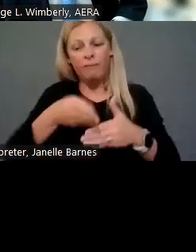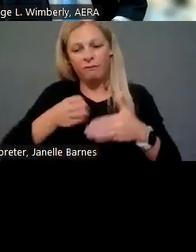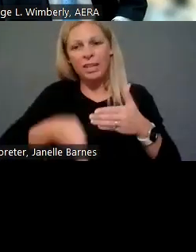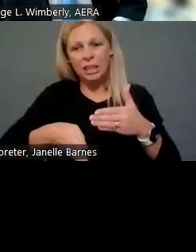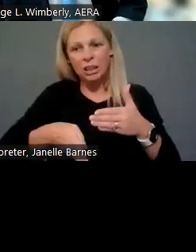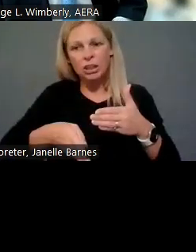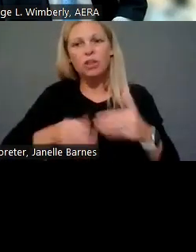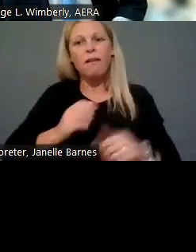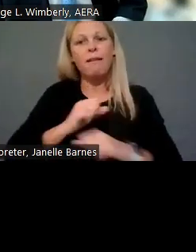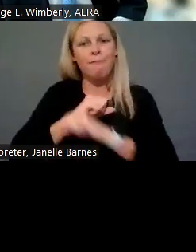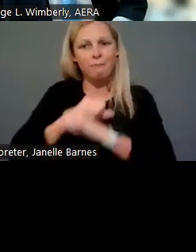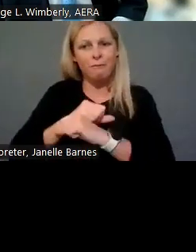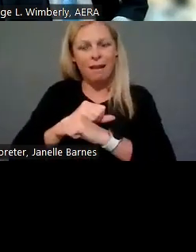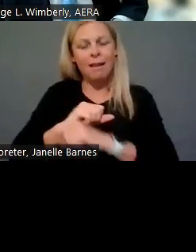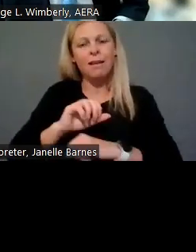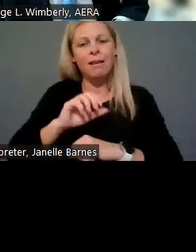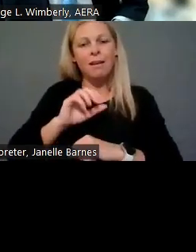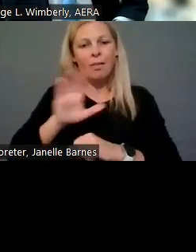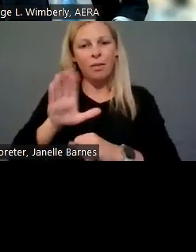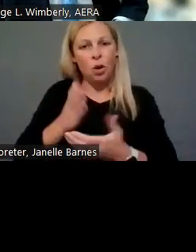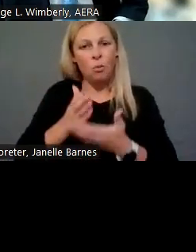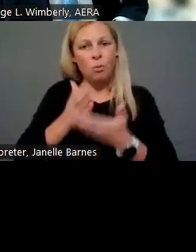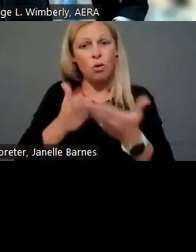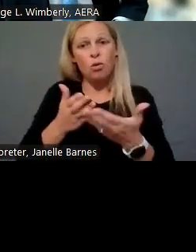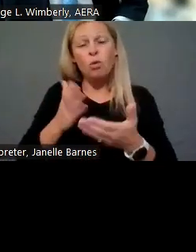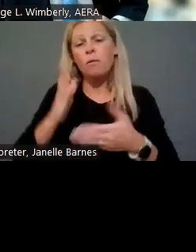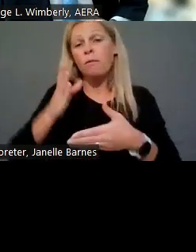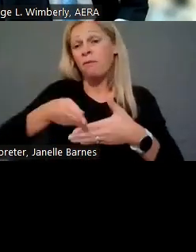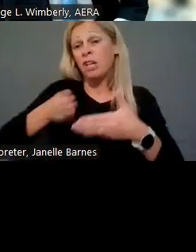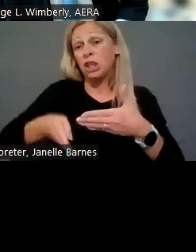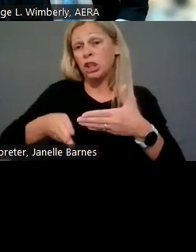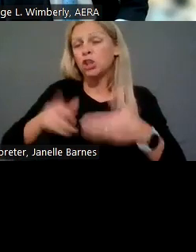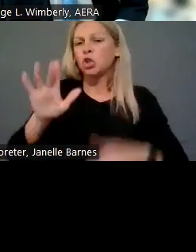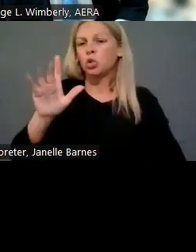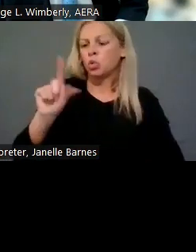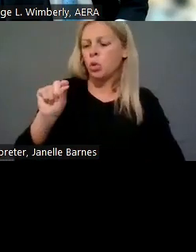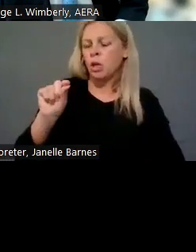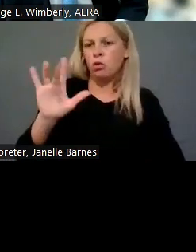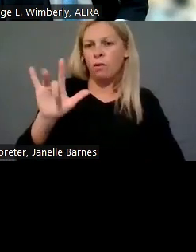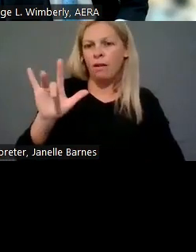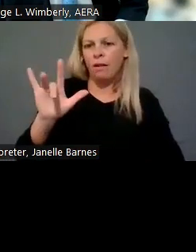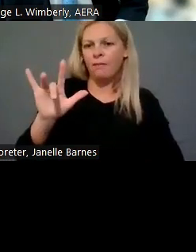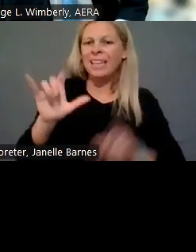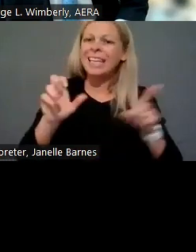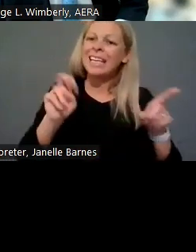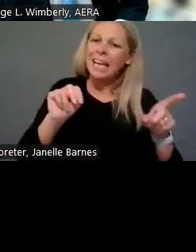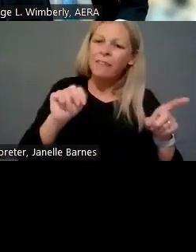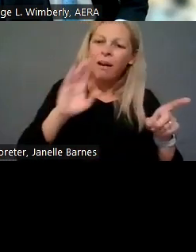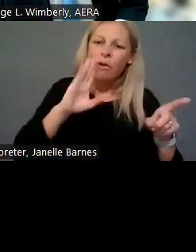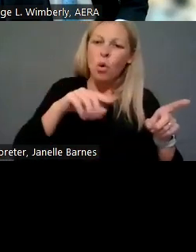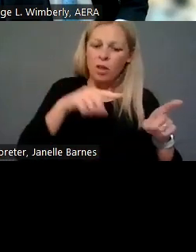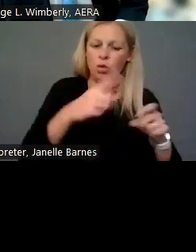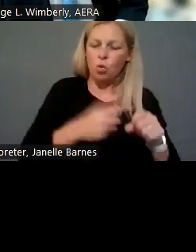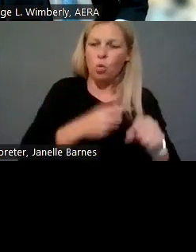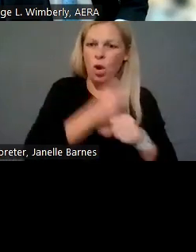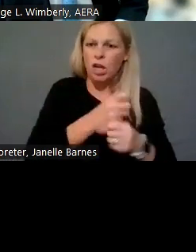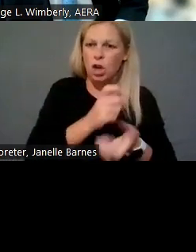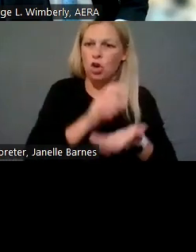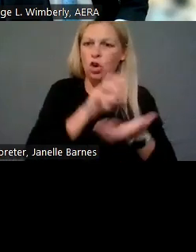defend sometime in 2025, given that this is a 1-year